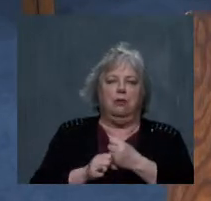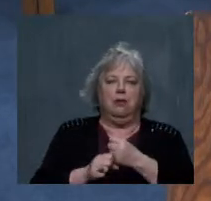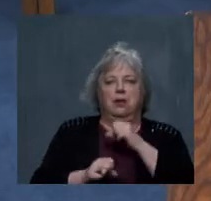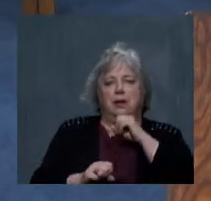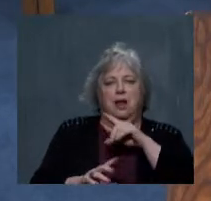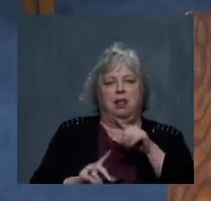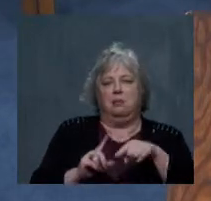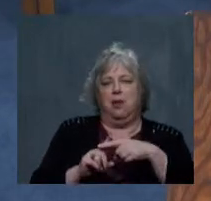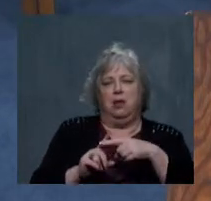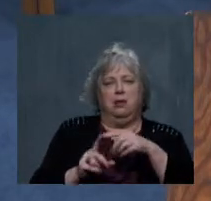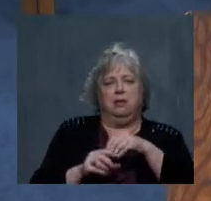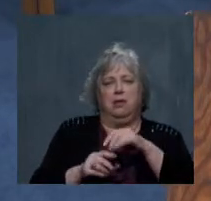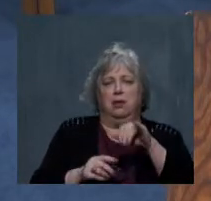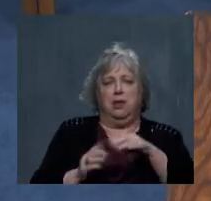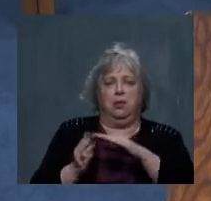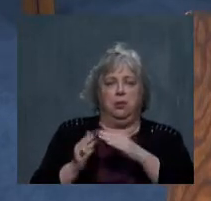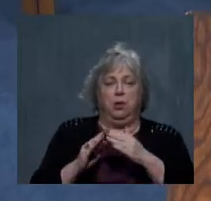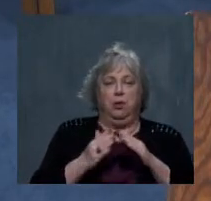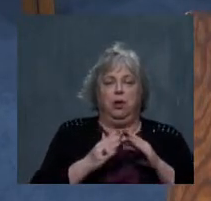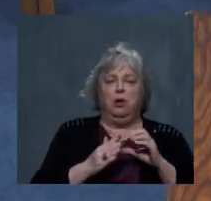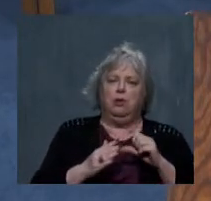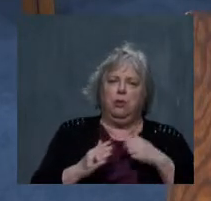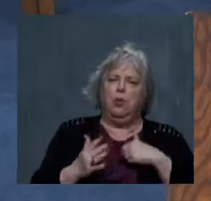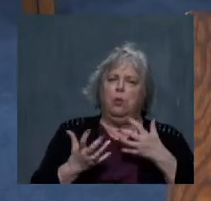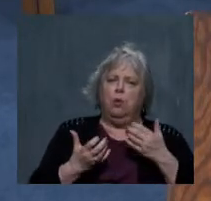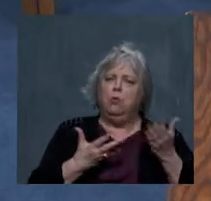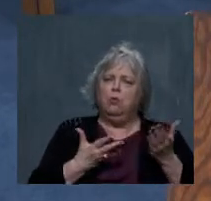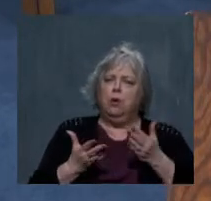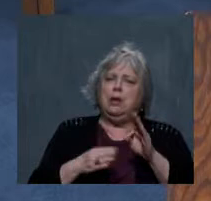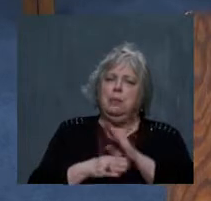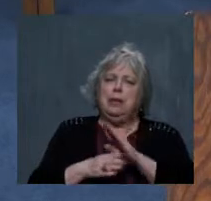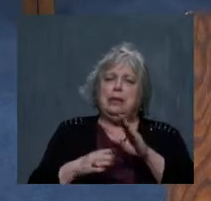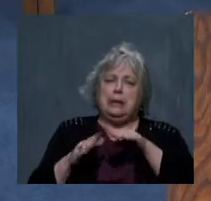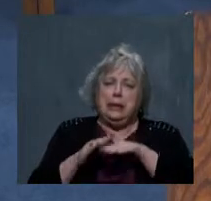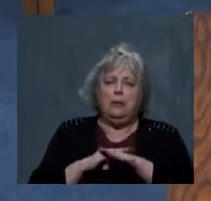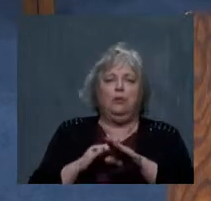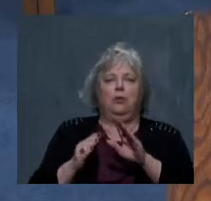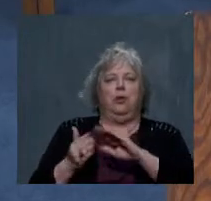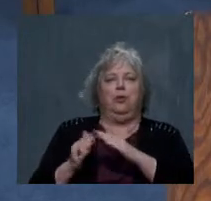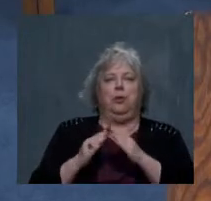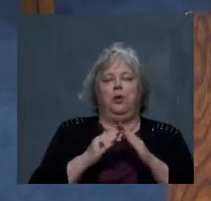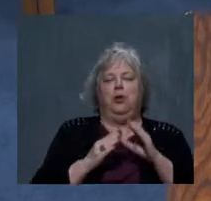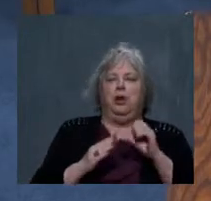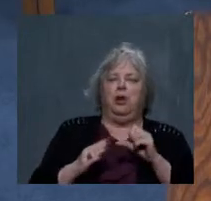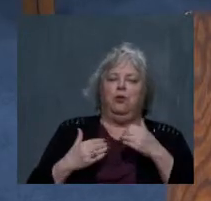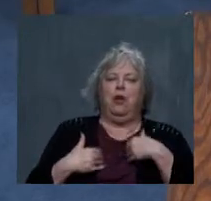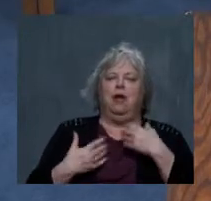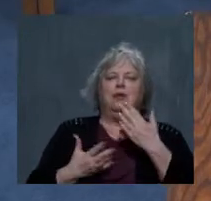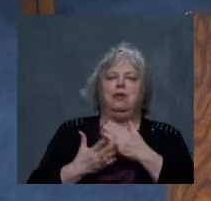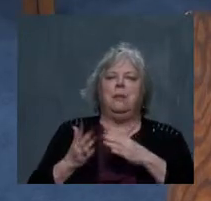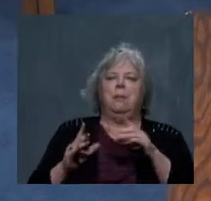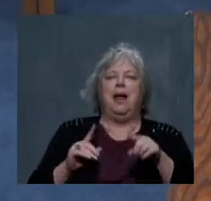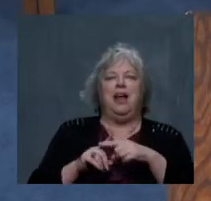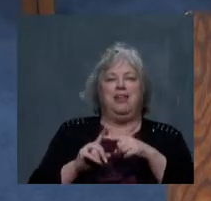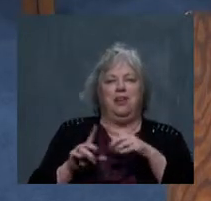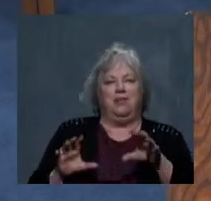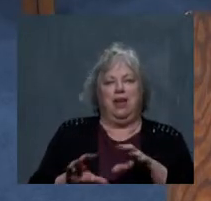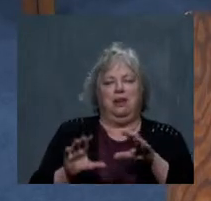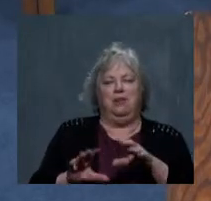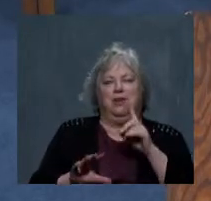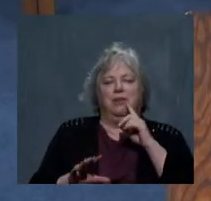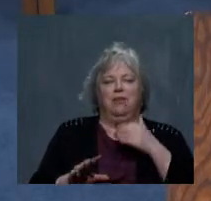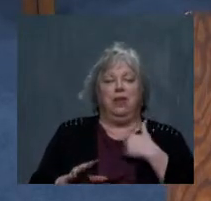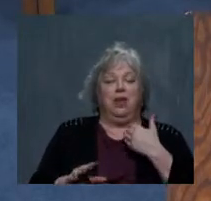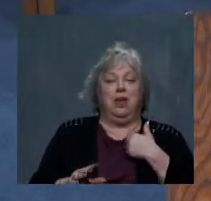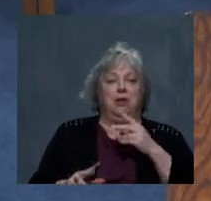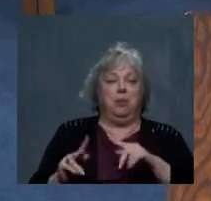So I just want to bring this business into the community so there will be some positive activity going on for the young people